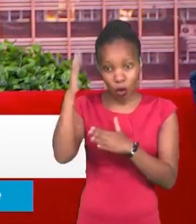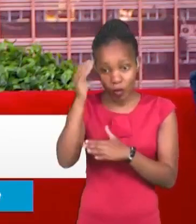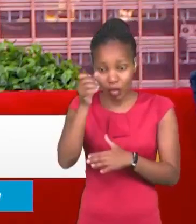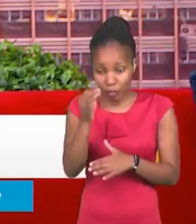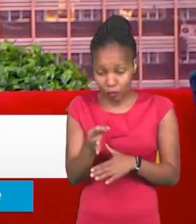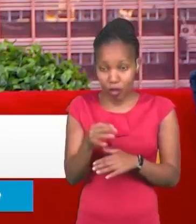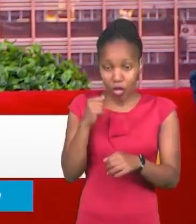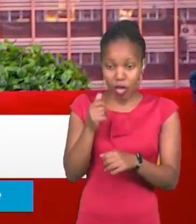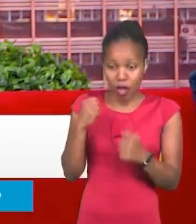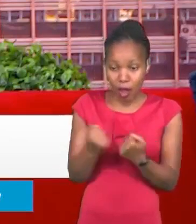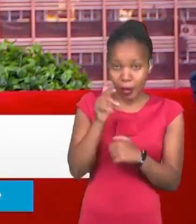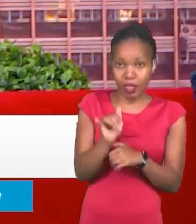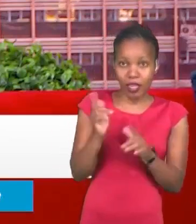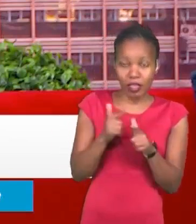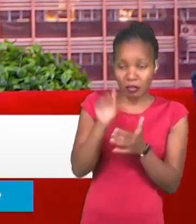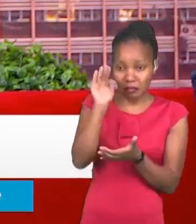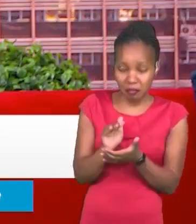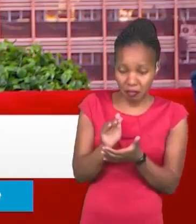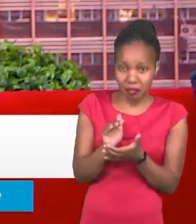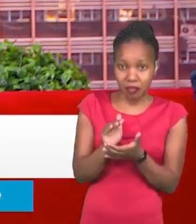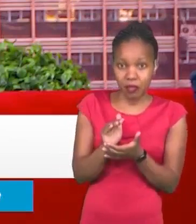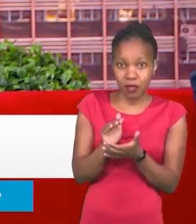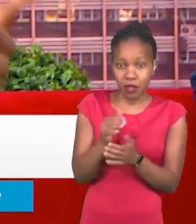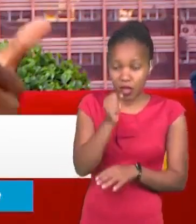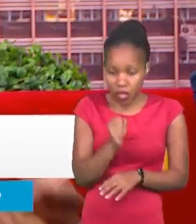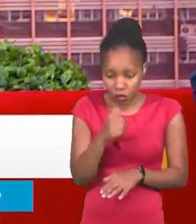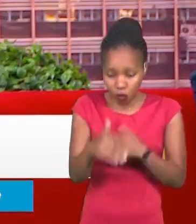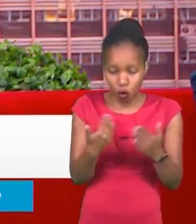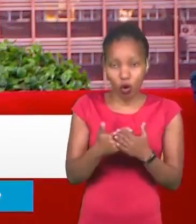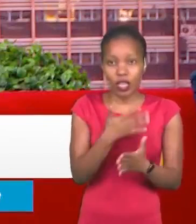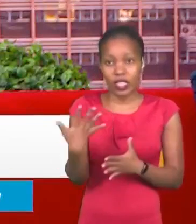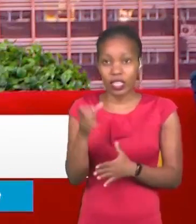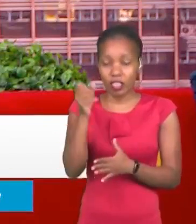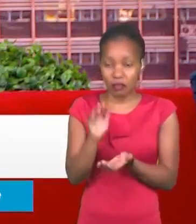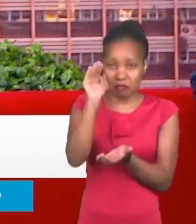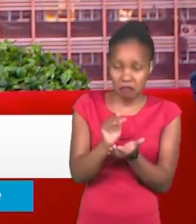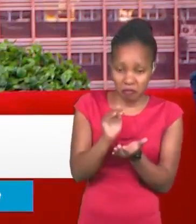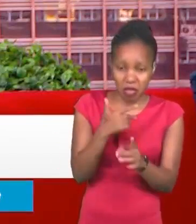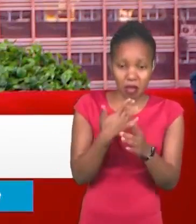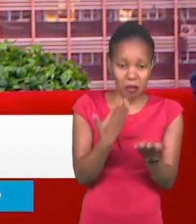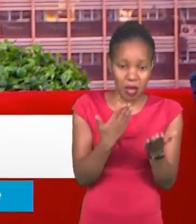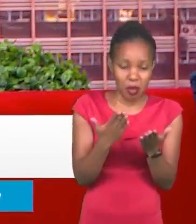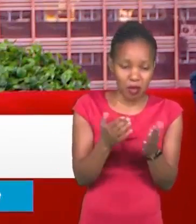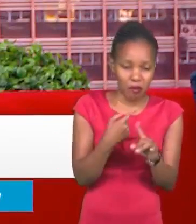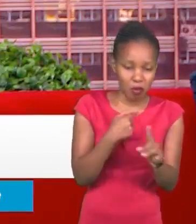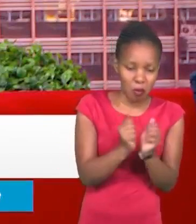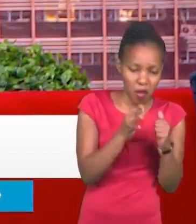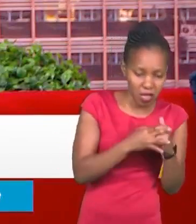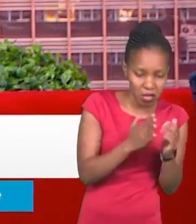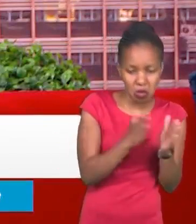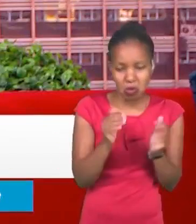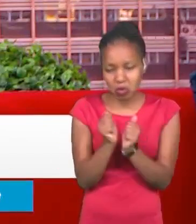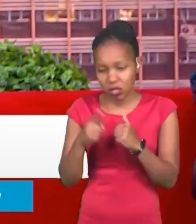do, then we need to decrease the minimum age for everything. Okay. Because if you decrease the minimum age, say from 18 to 16, you say now people who are